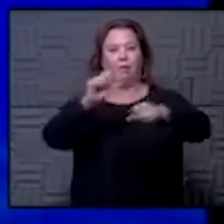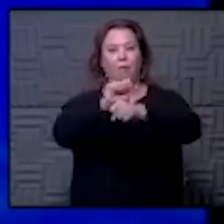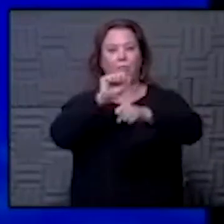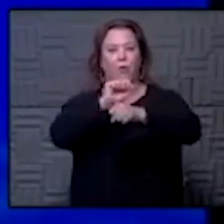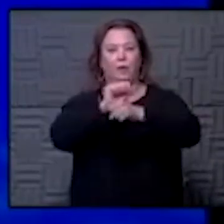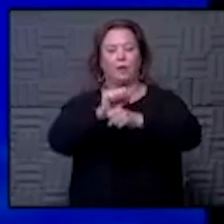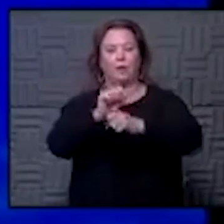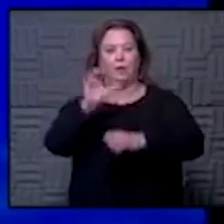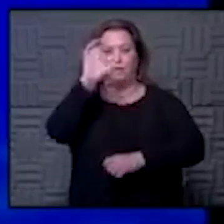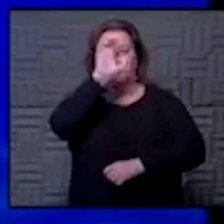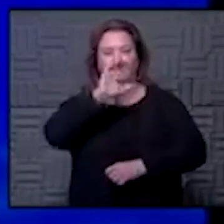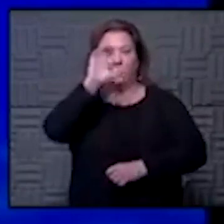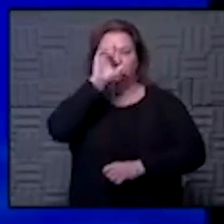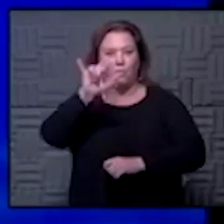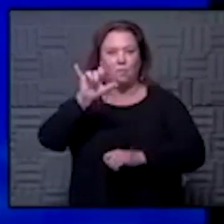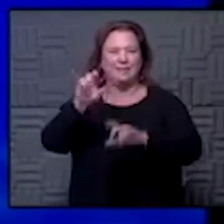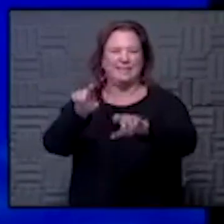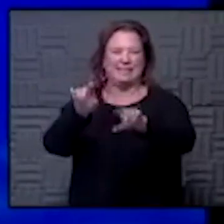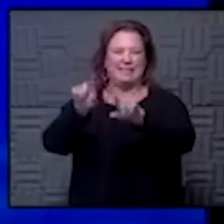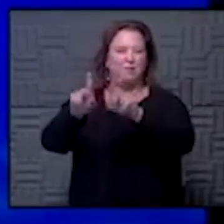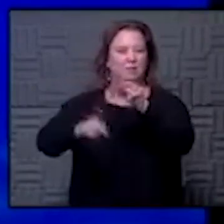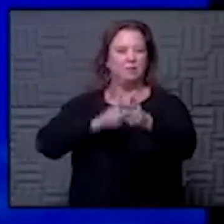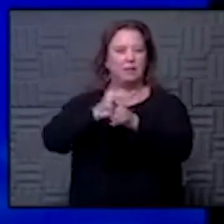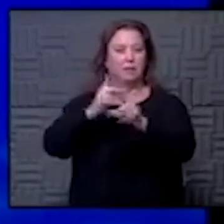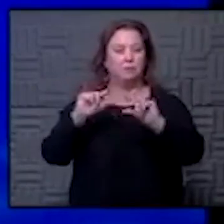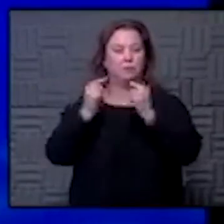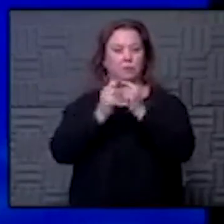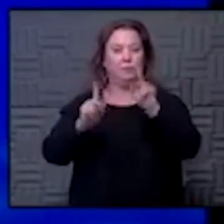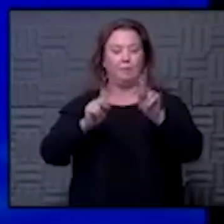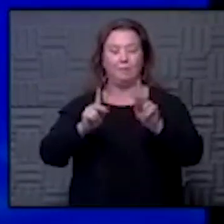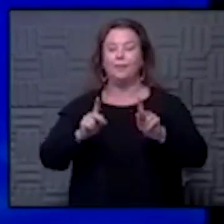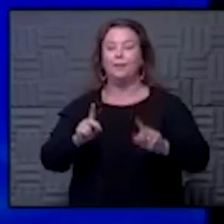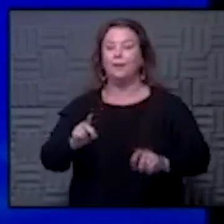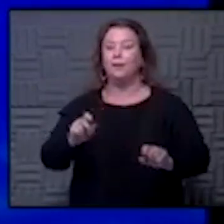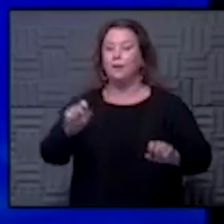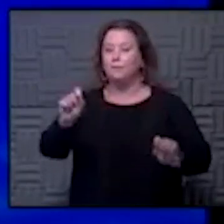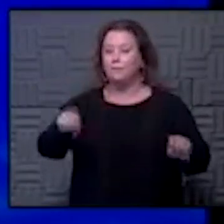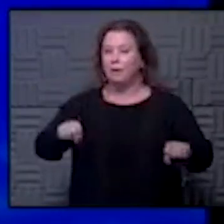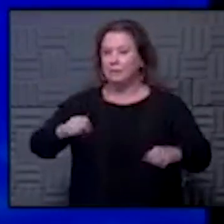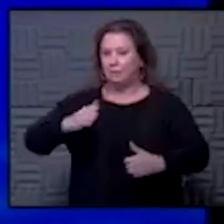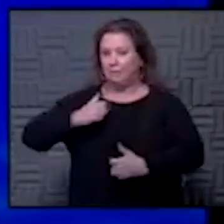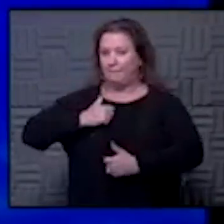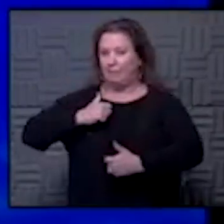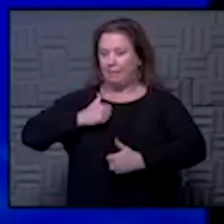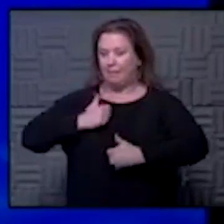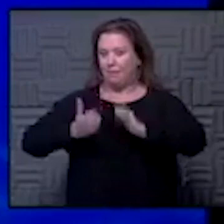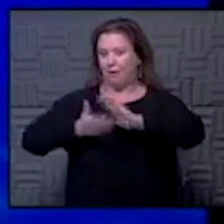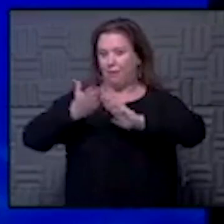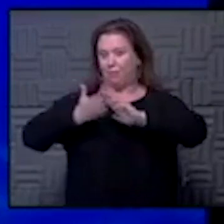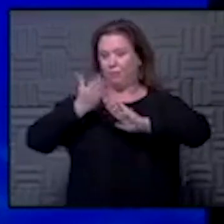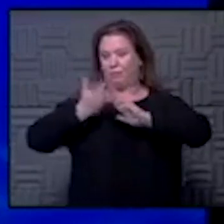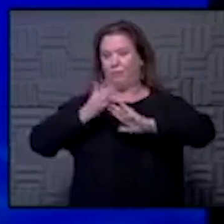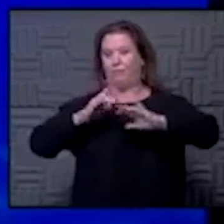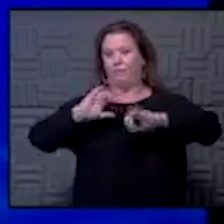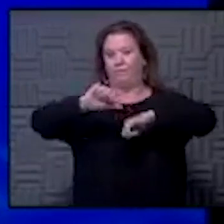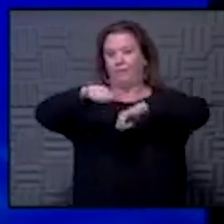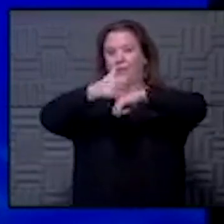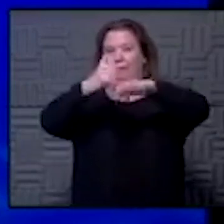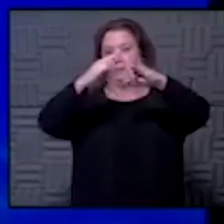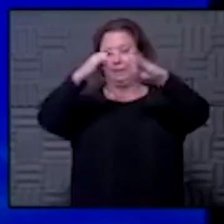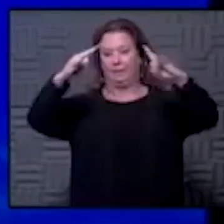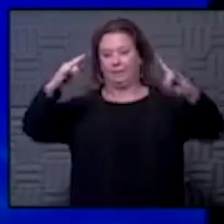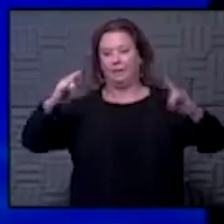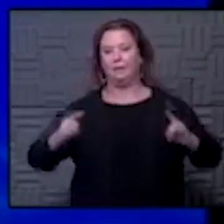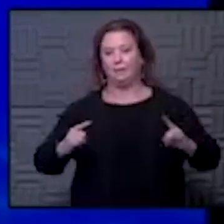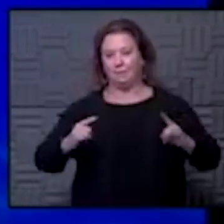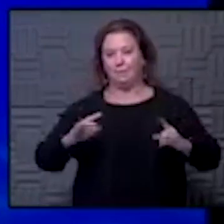folks. There may be military options if you have to build a tent under extreme conditions, and I know that went on